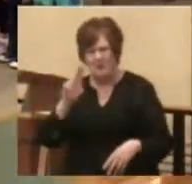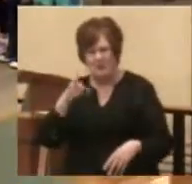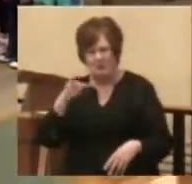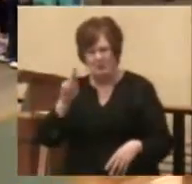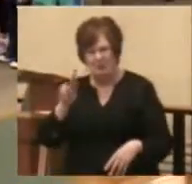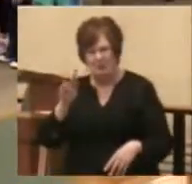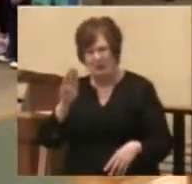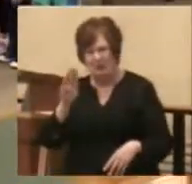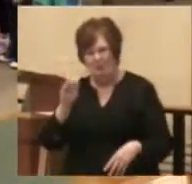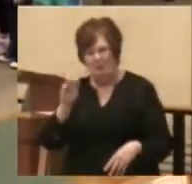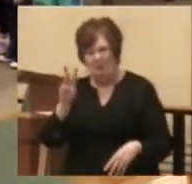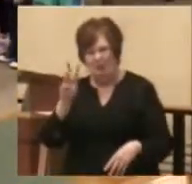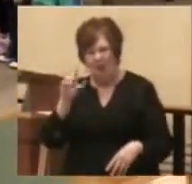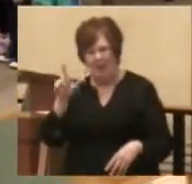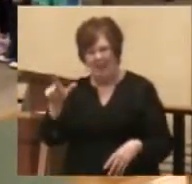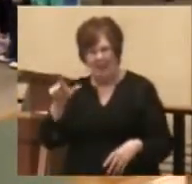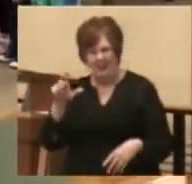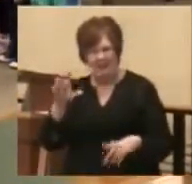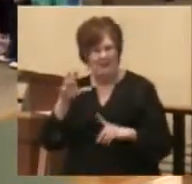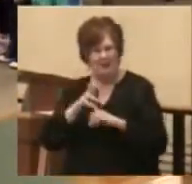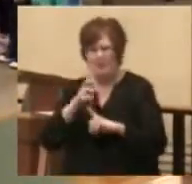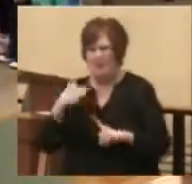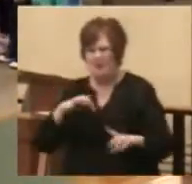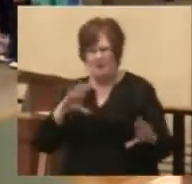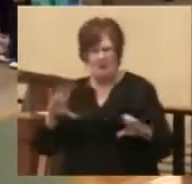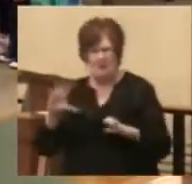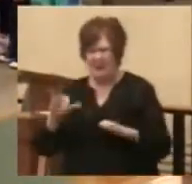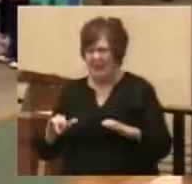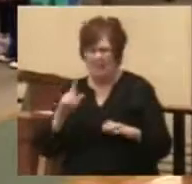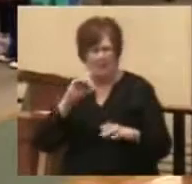And we do that for the Vikings every X number of years.